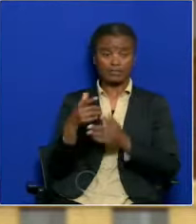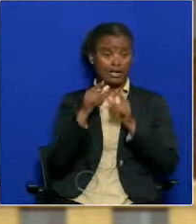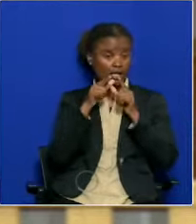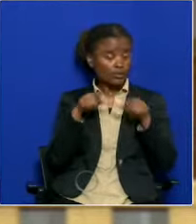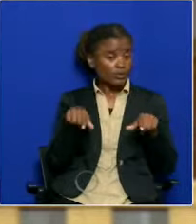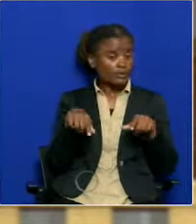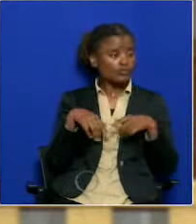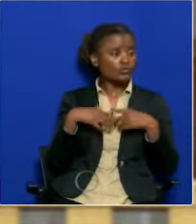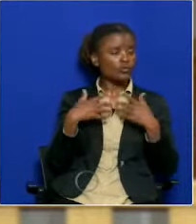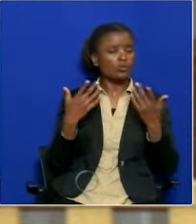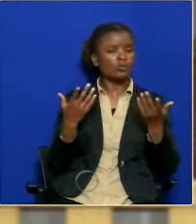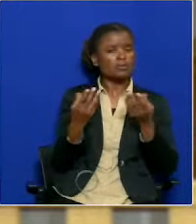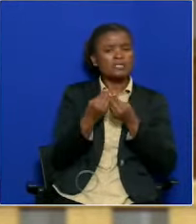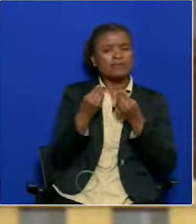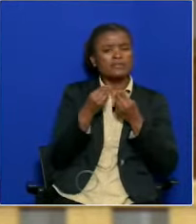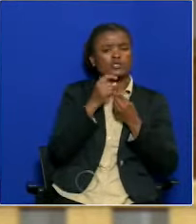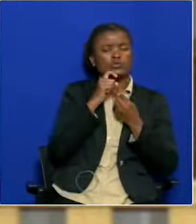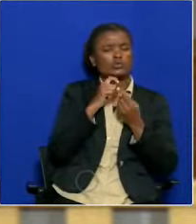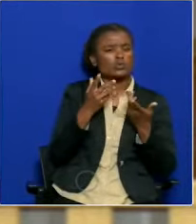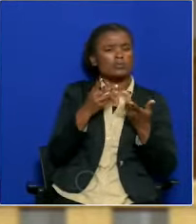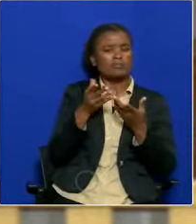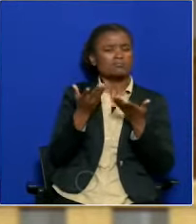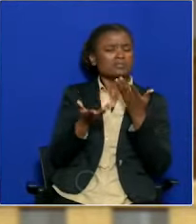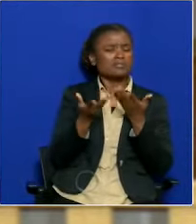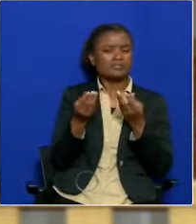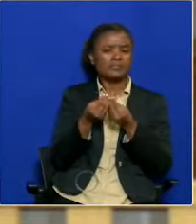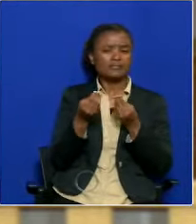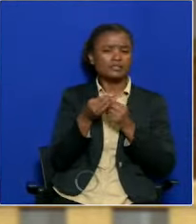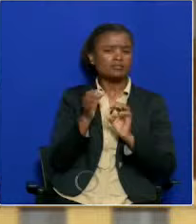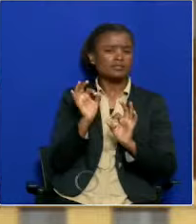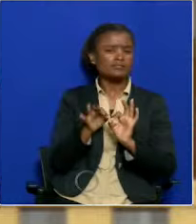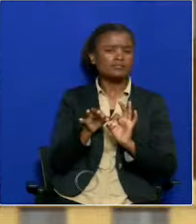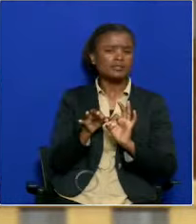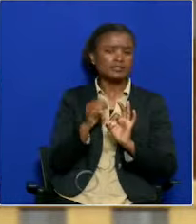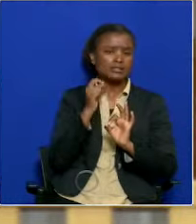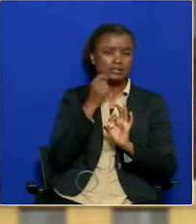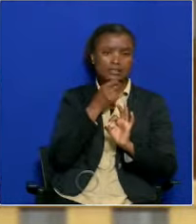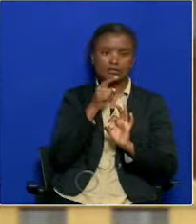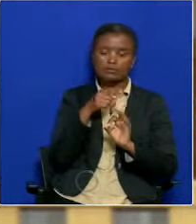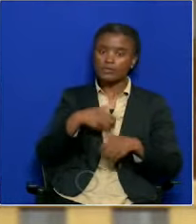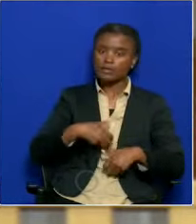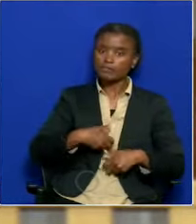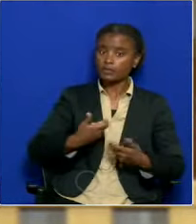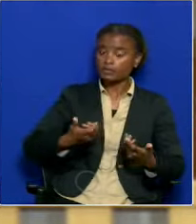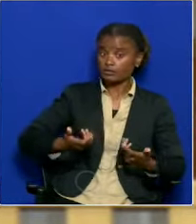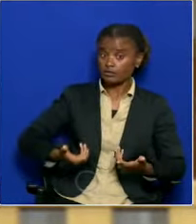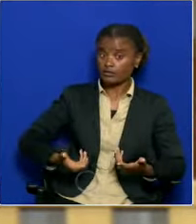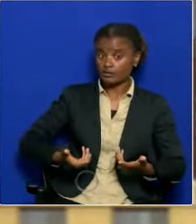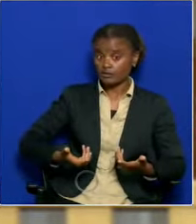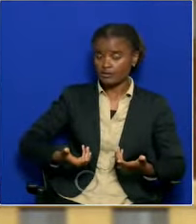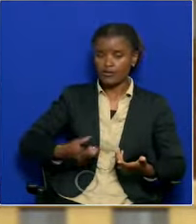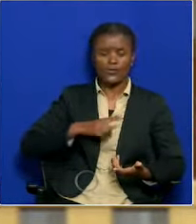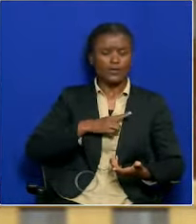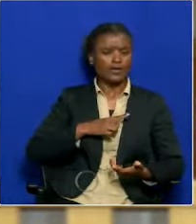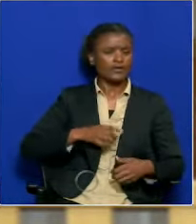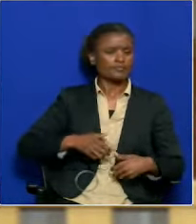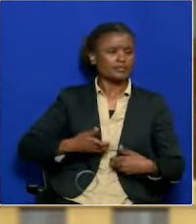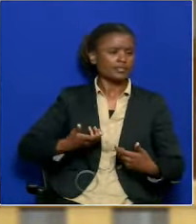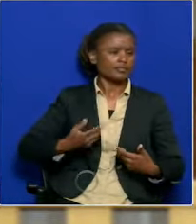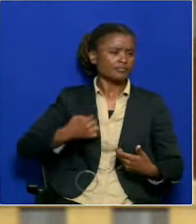specific that would upset you? Because you get upset as if I would understand being